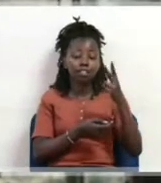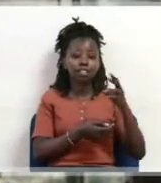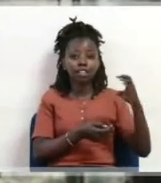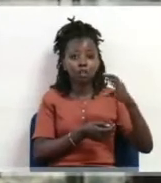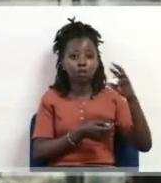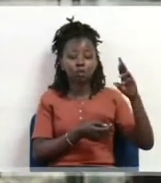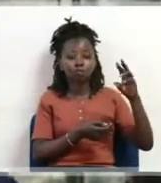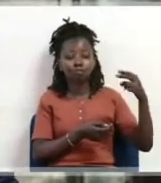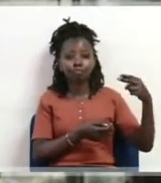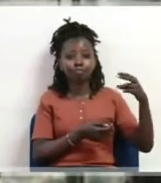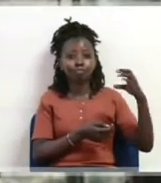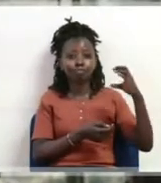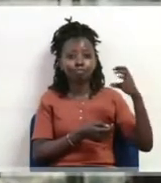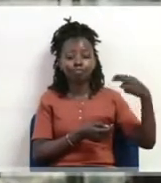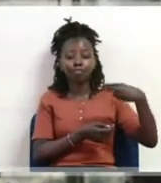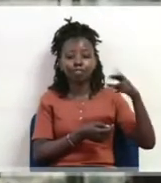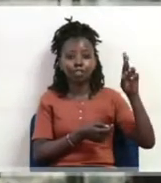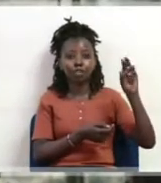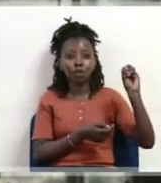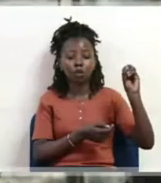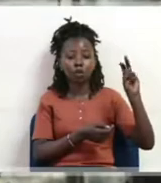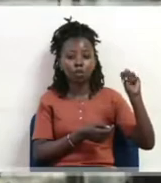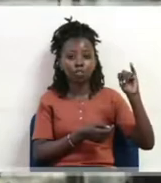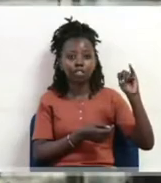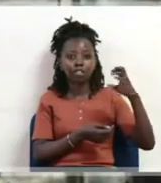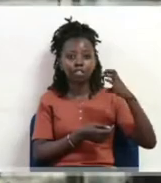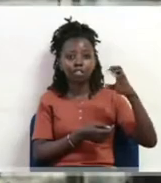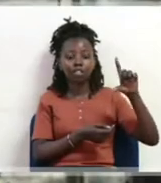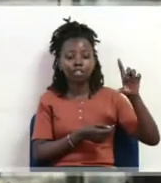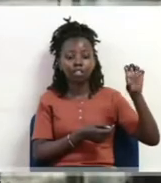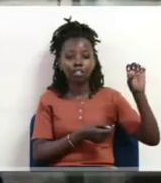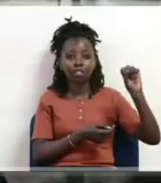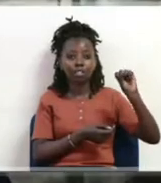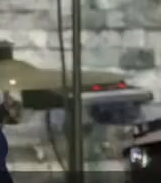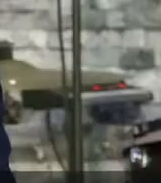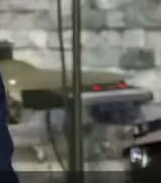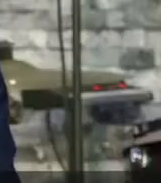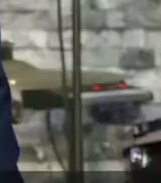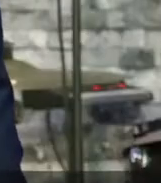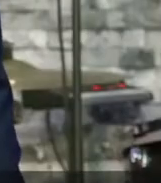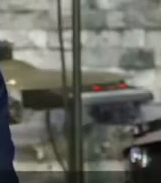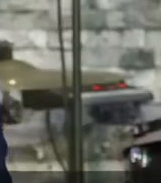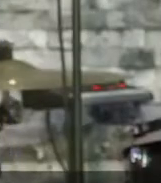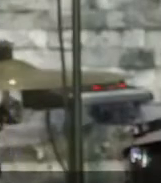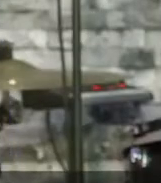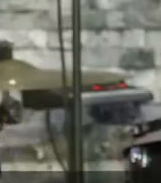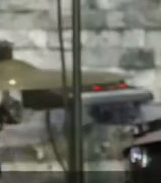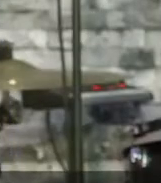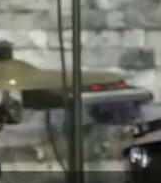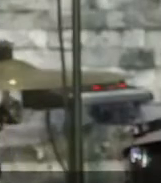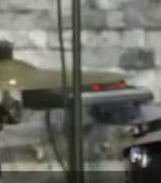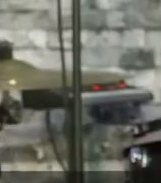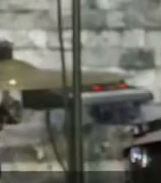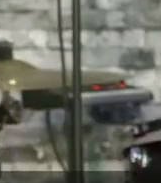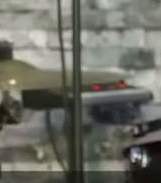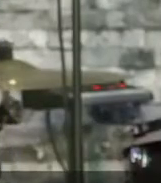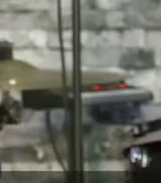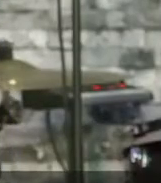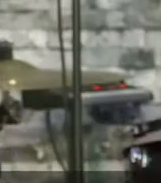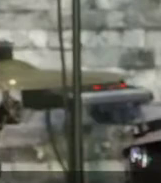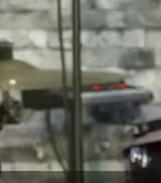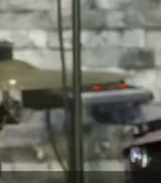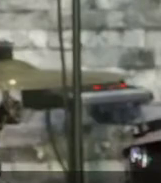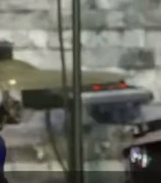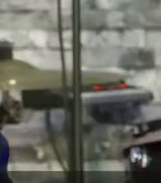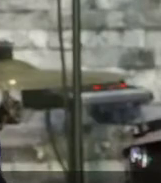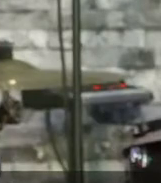20, this is what the Bible says in those portions. Moreover, all the leaders of the